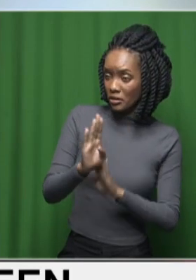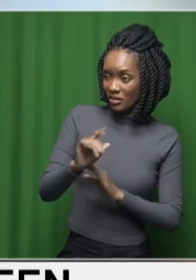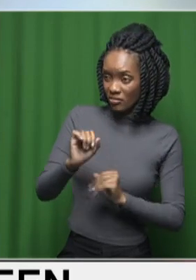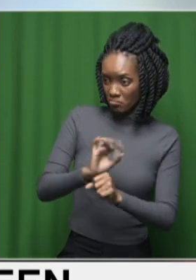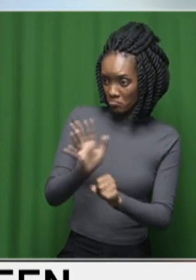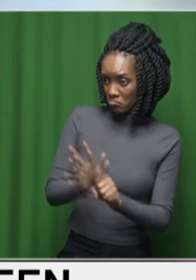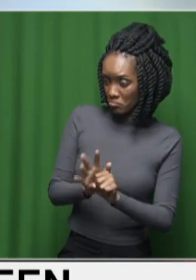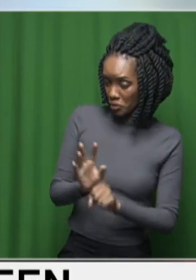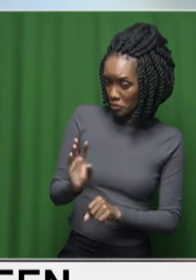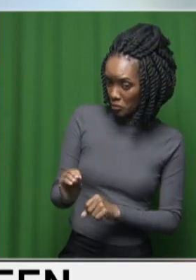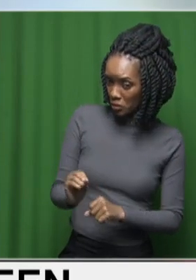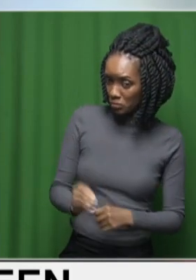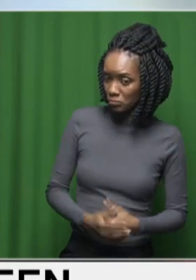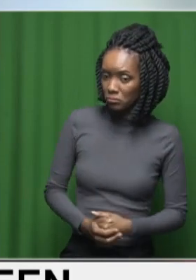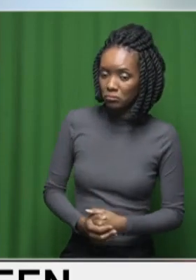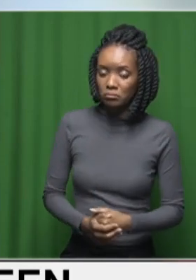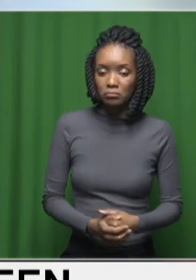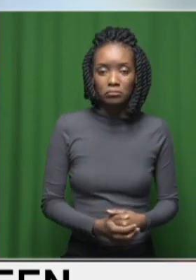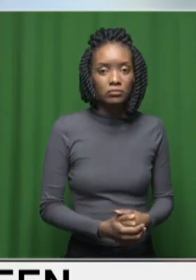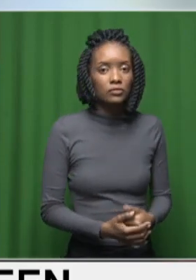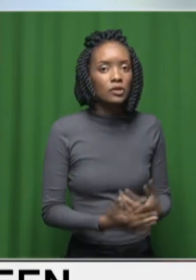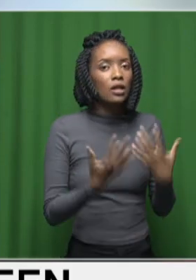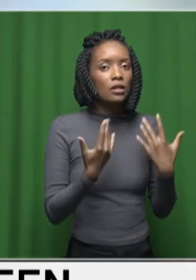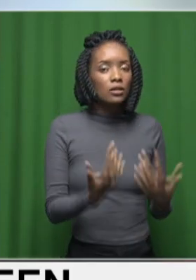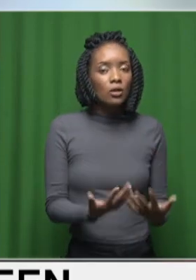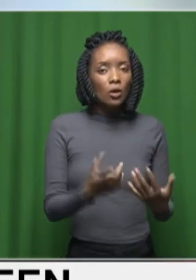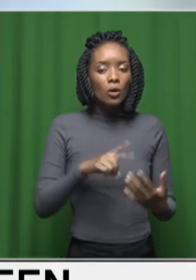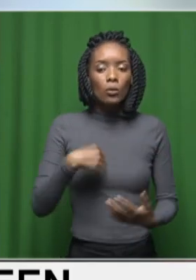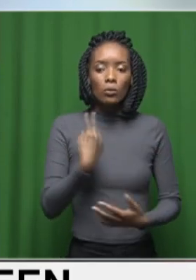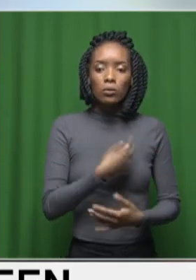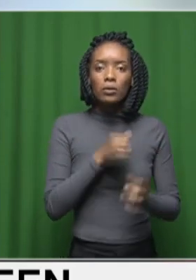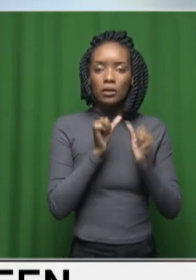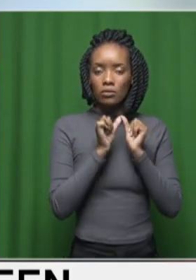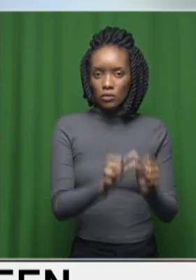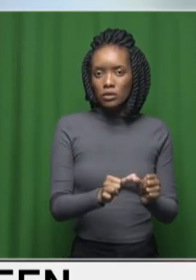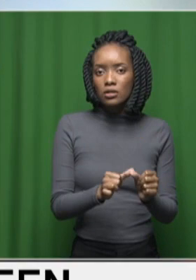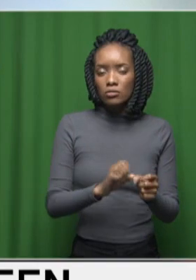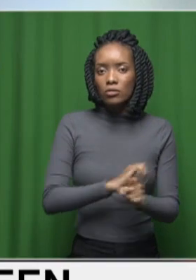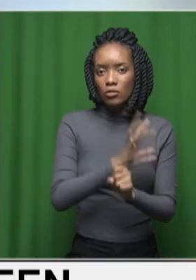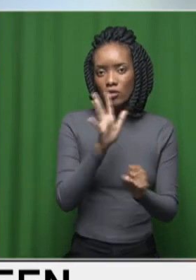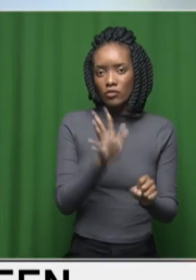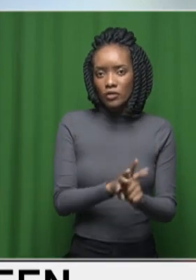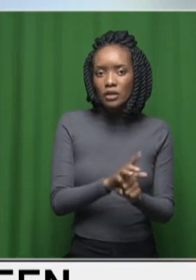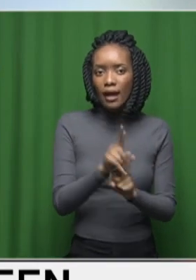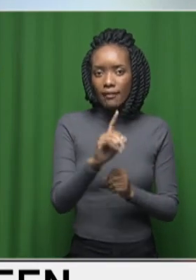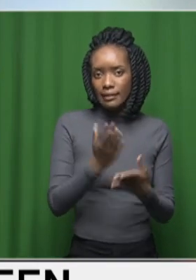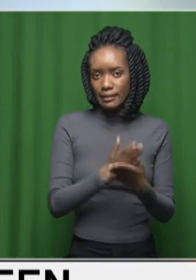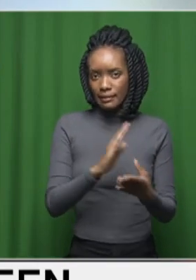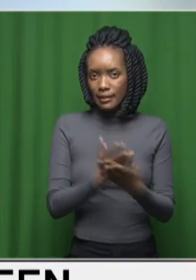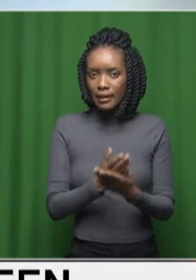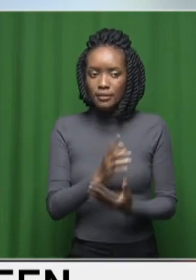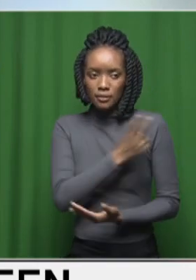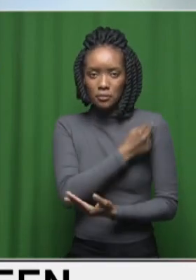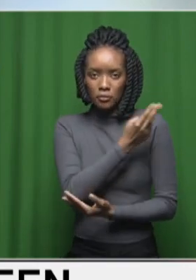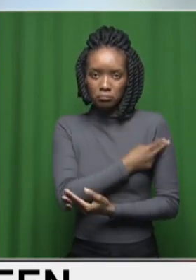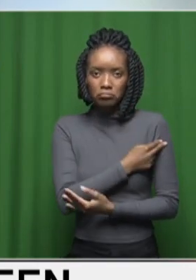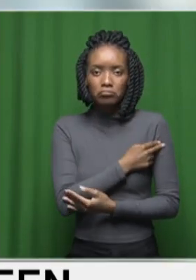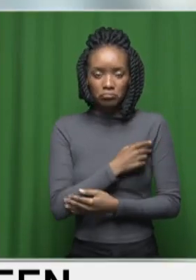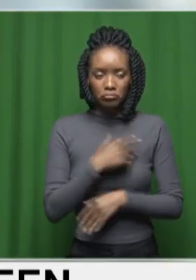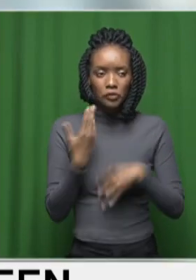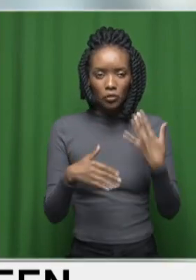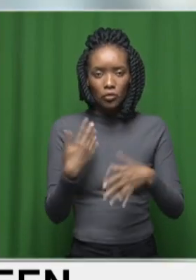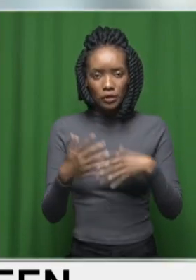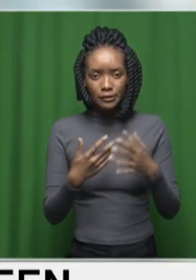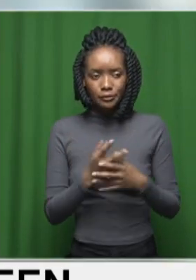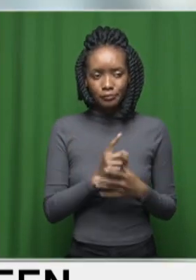there? Yeah, so we continue to track the COVID-19 cases and hospitalizations. So you'll